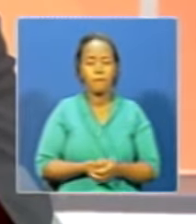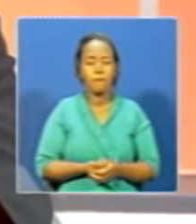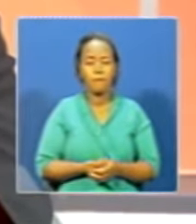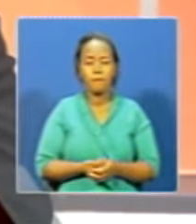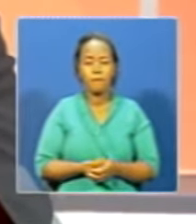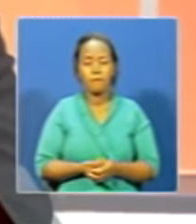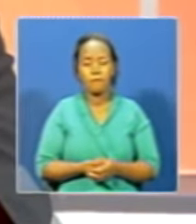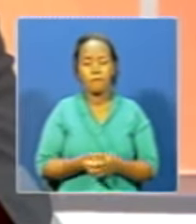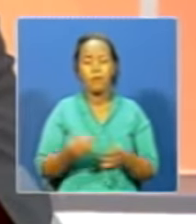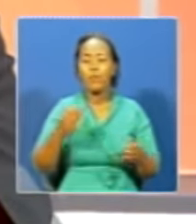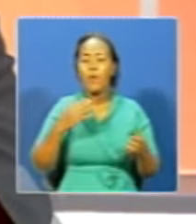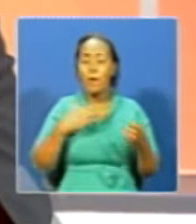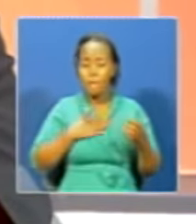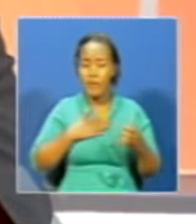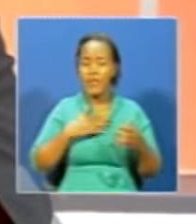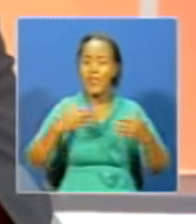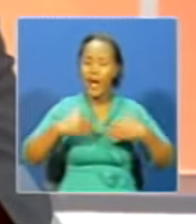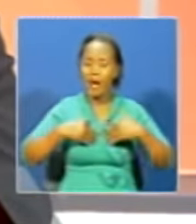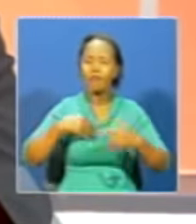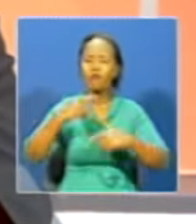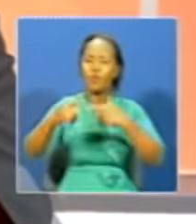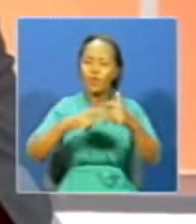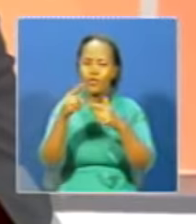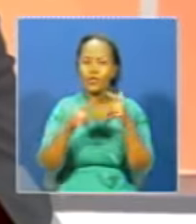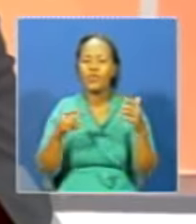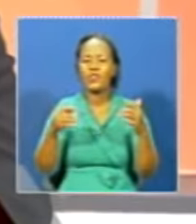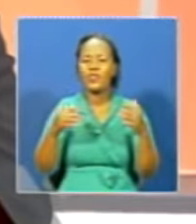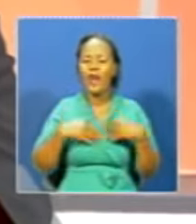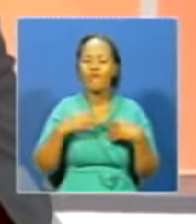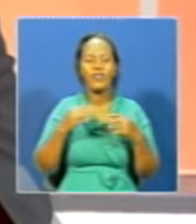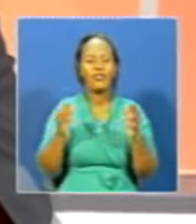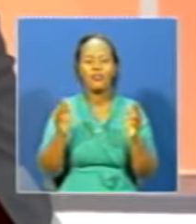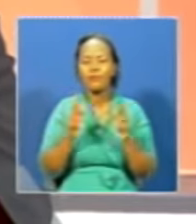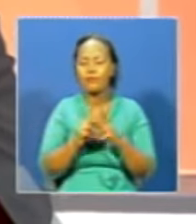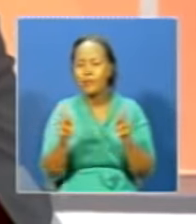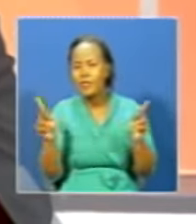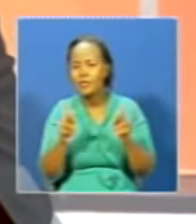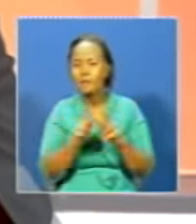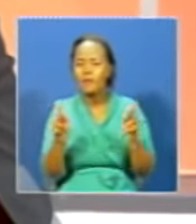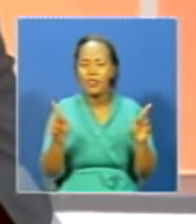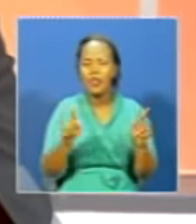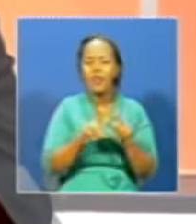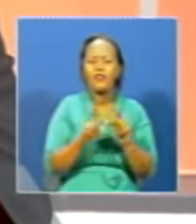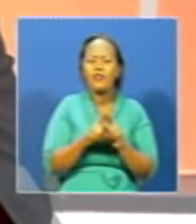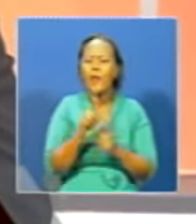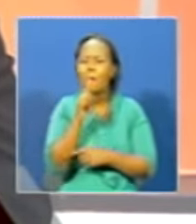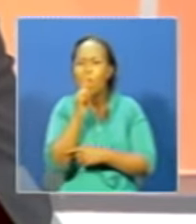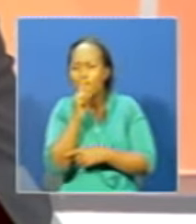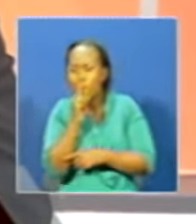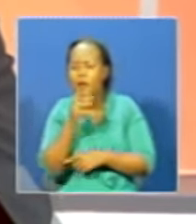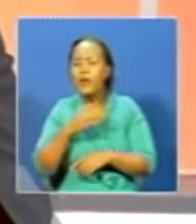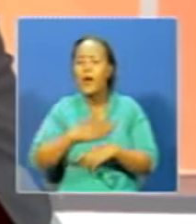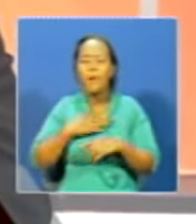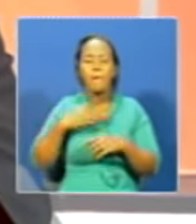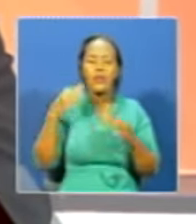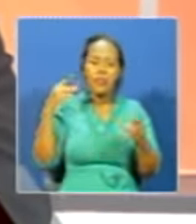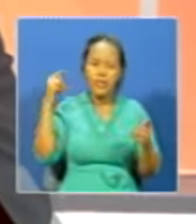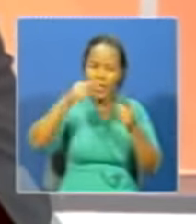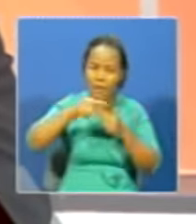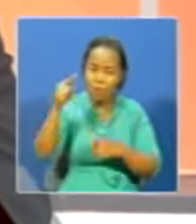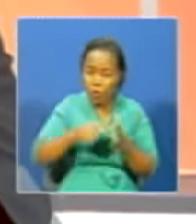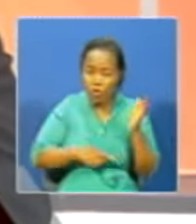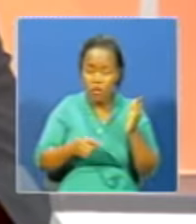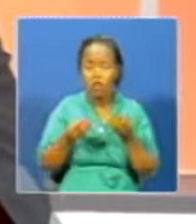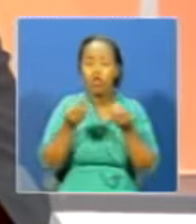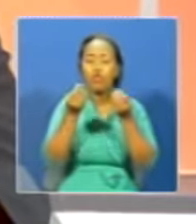I have maintained my calmness over the years. I prefer to deal with issues logically